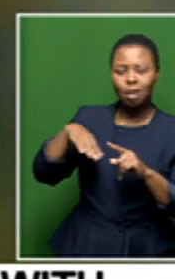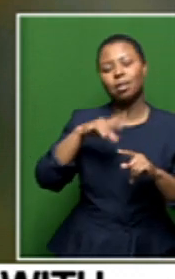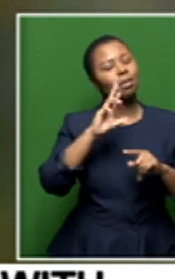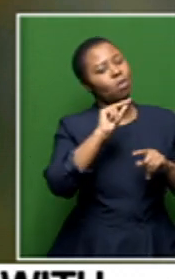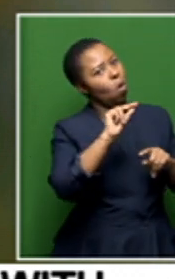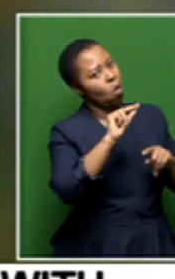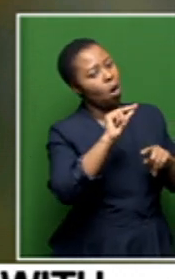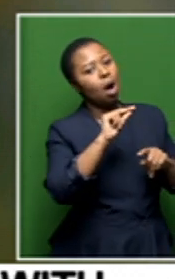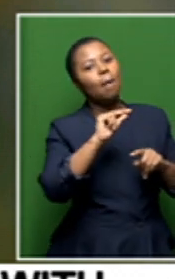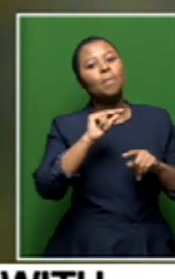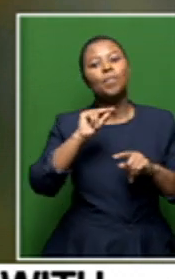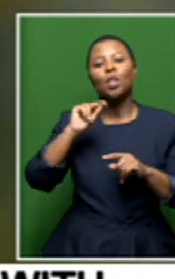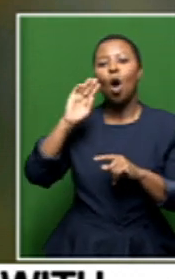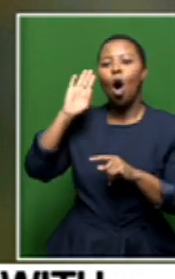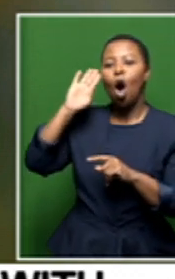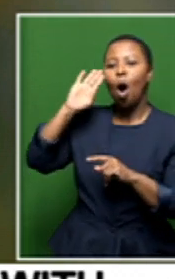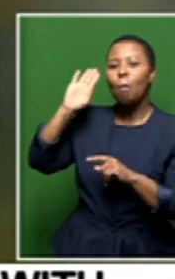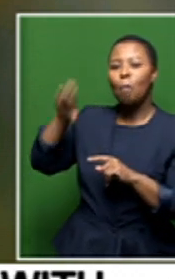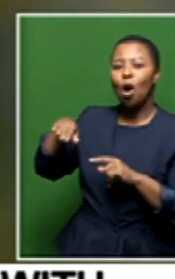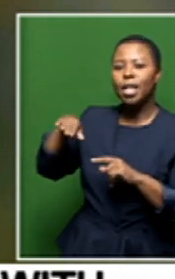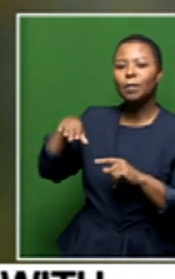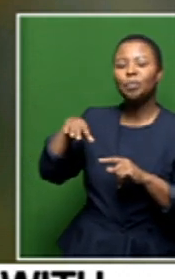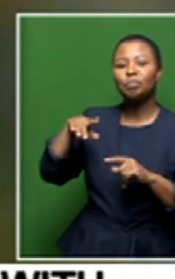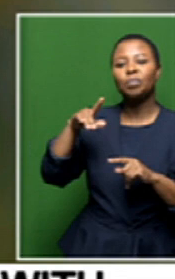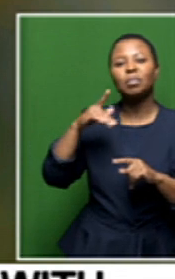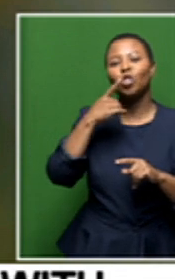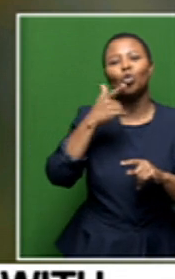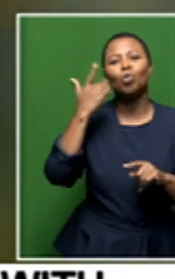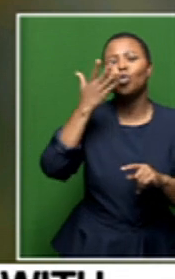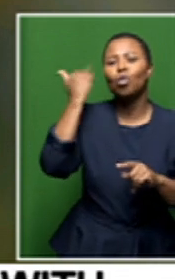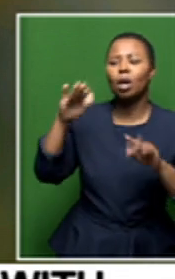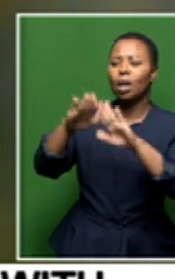No. The boarding masters, you would find the food on the table. You don't know who cooked it.